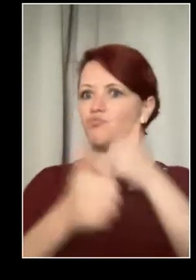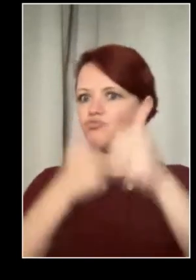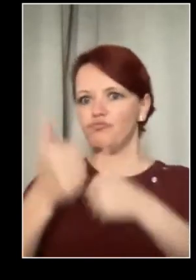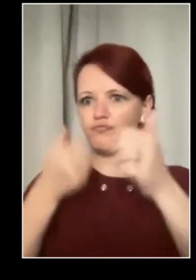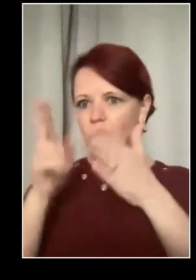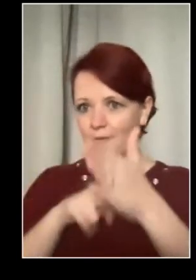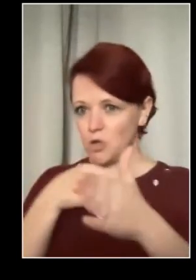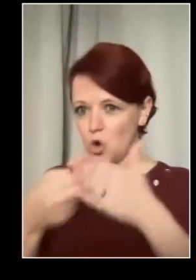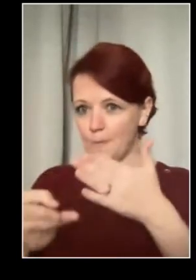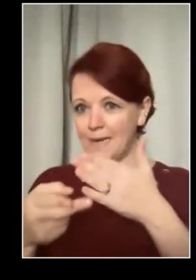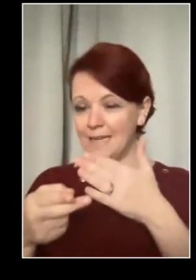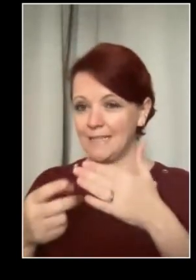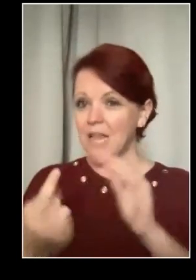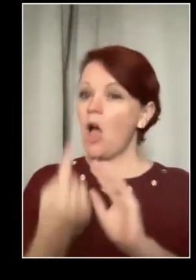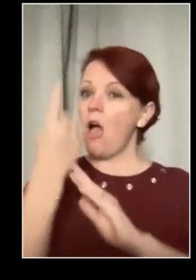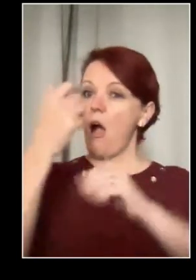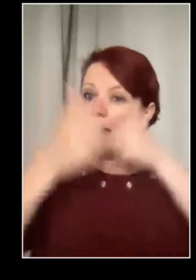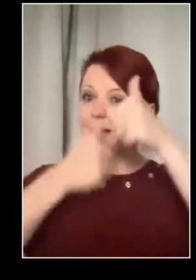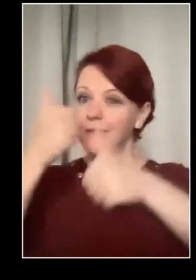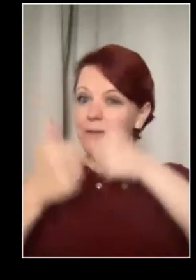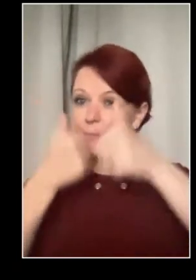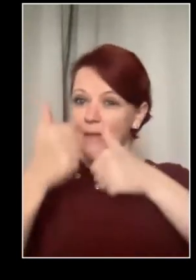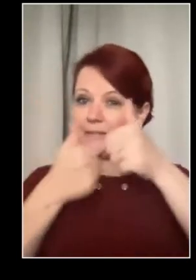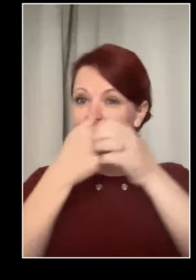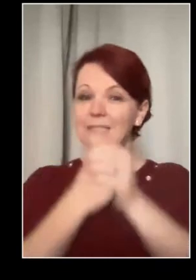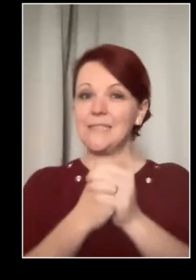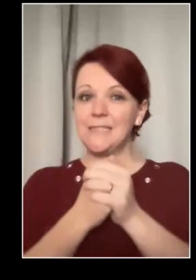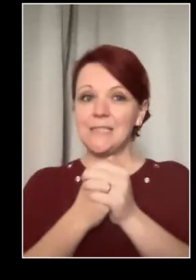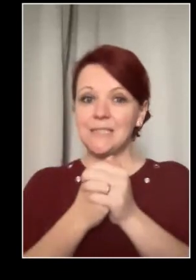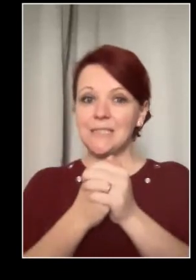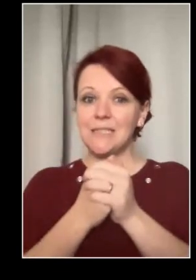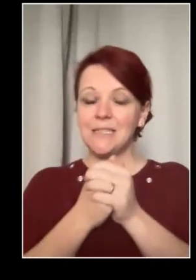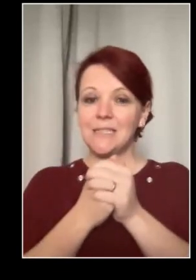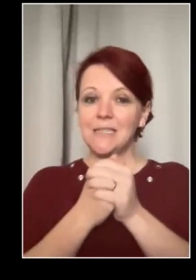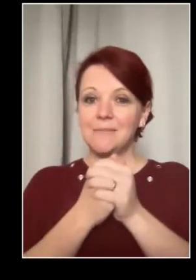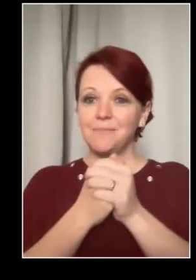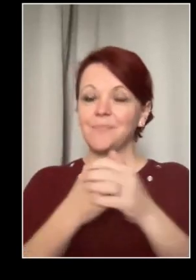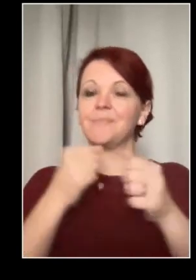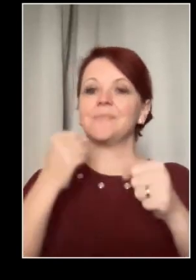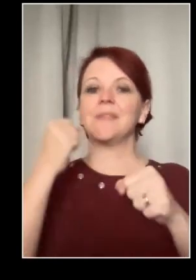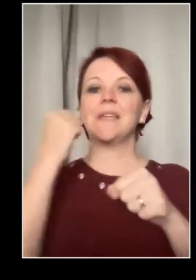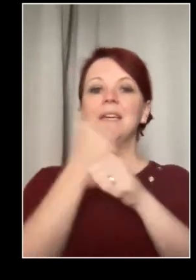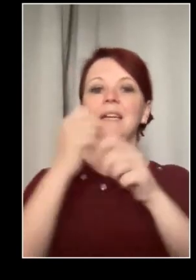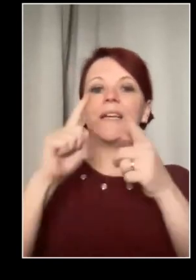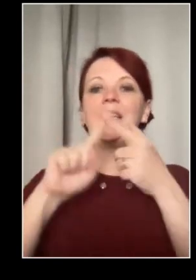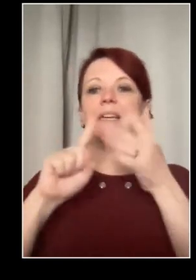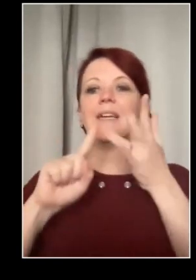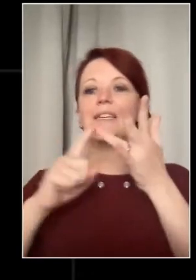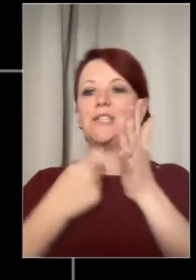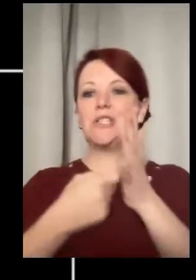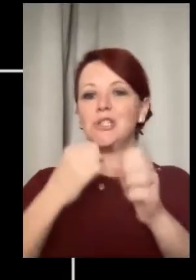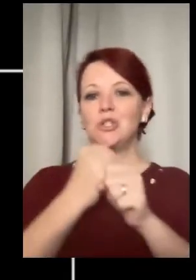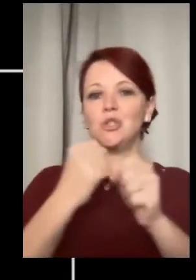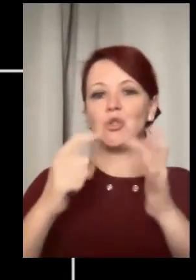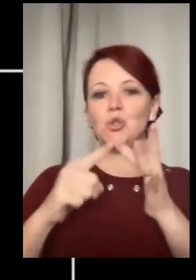also call out our highly commended in this category, Georgia Shaw from Atos. Congratulations to you as well.